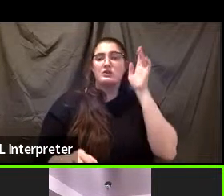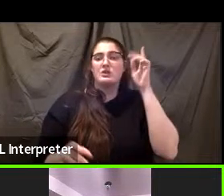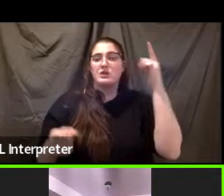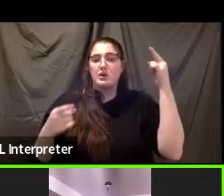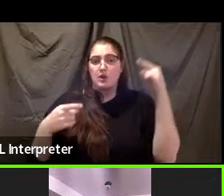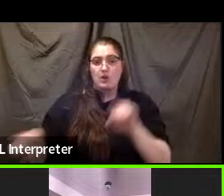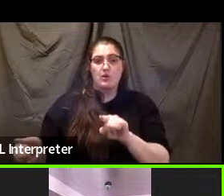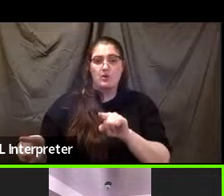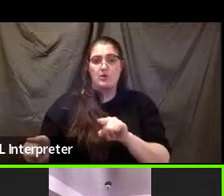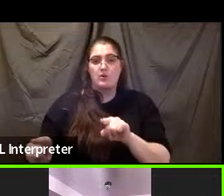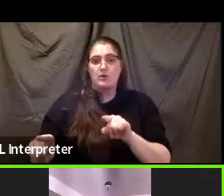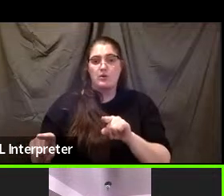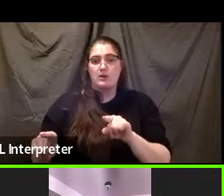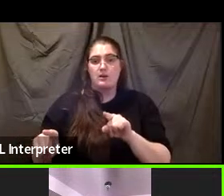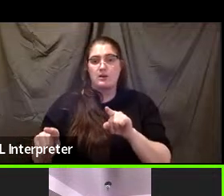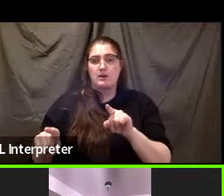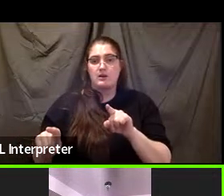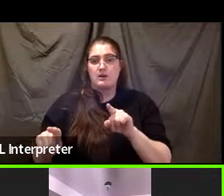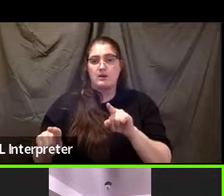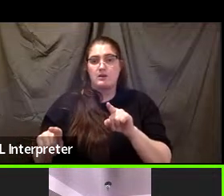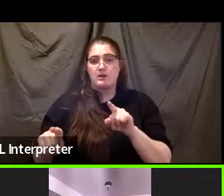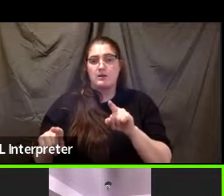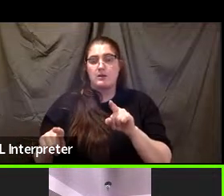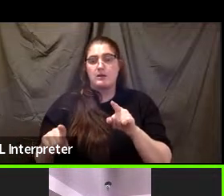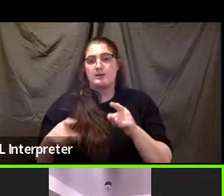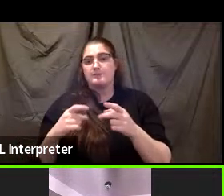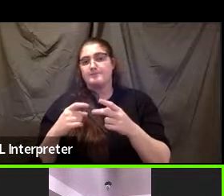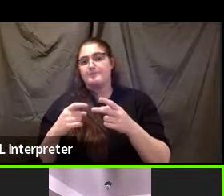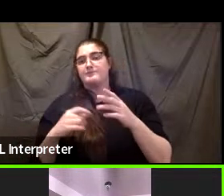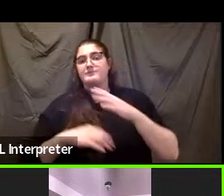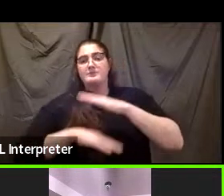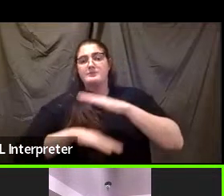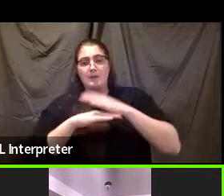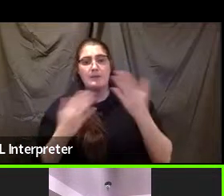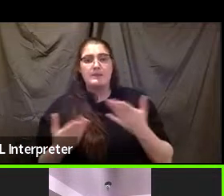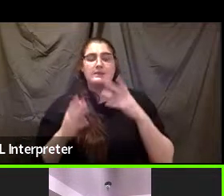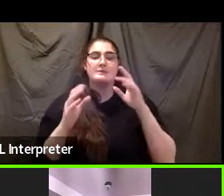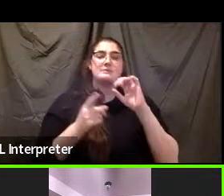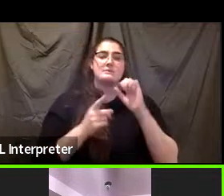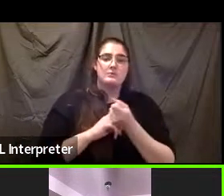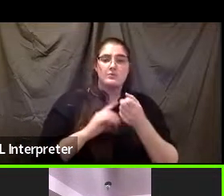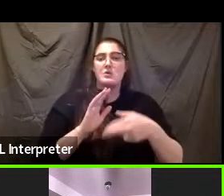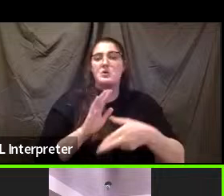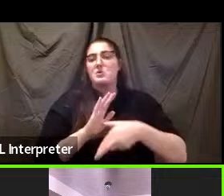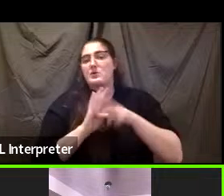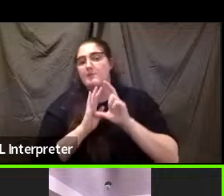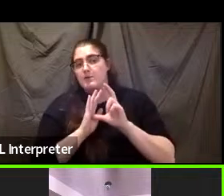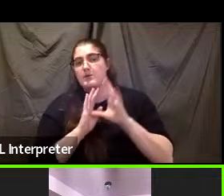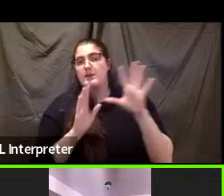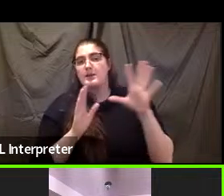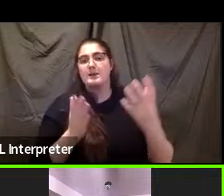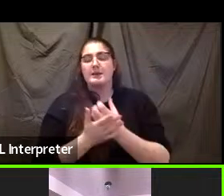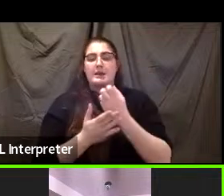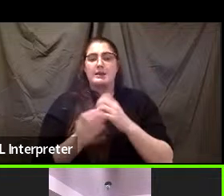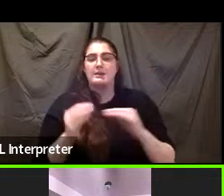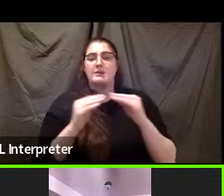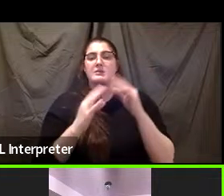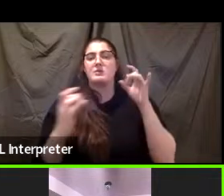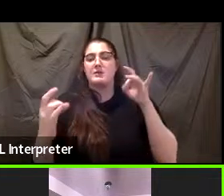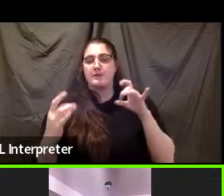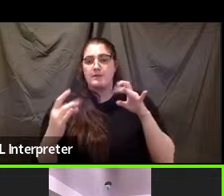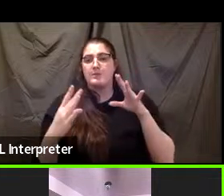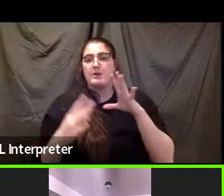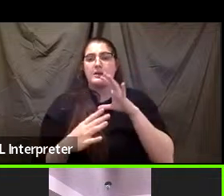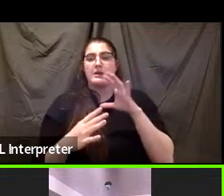Sauceda Guzman in tabling this matter, reviewing it, getting any further feedback from the commission